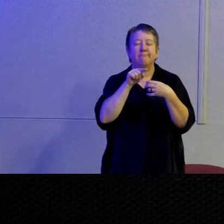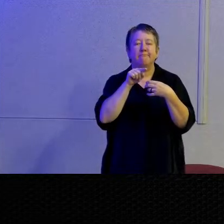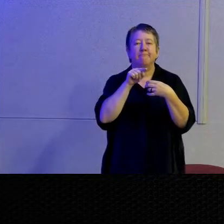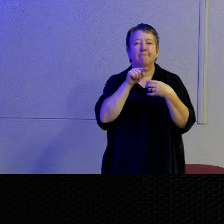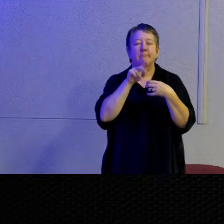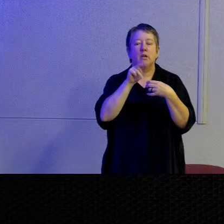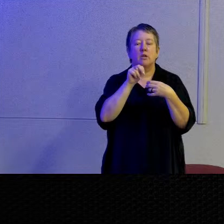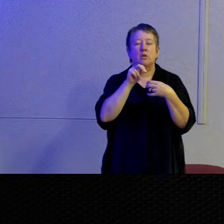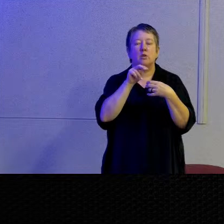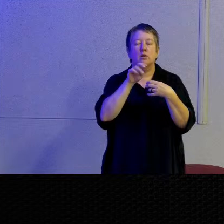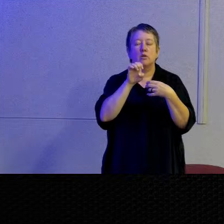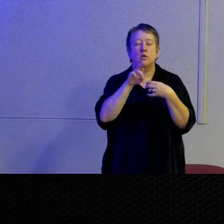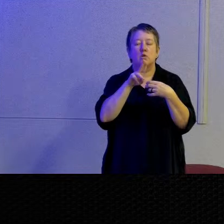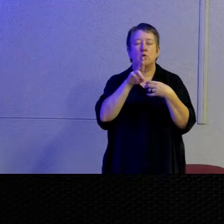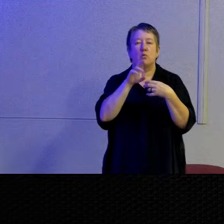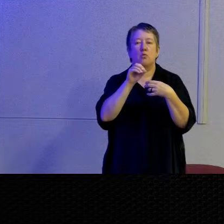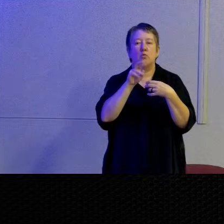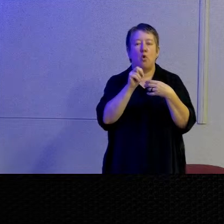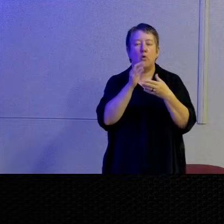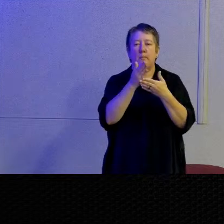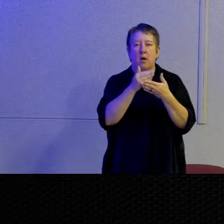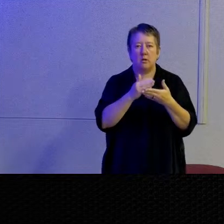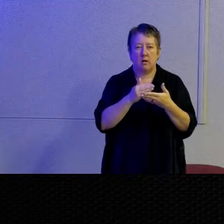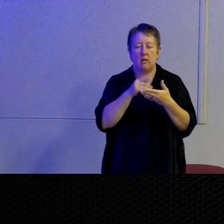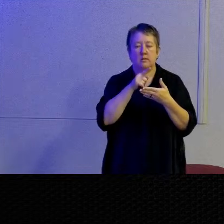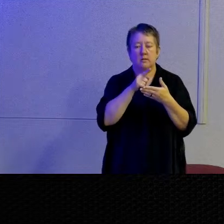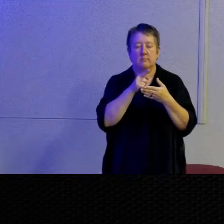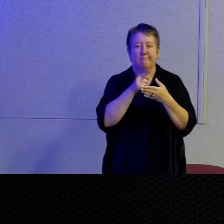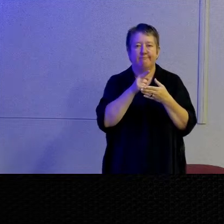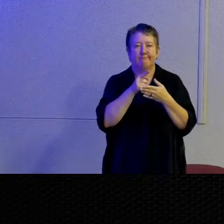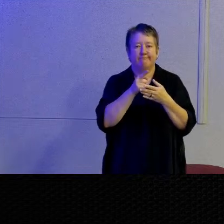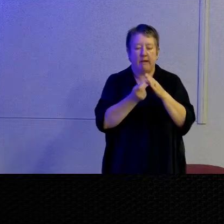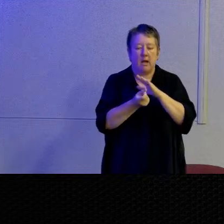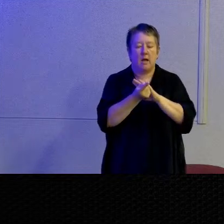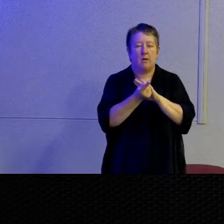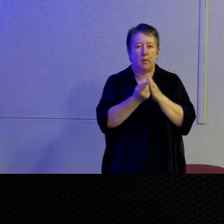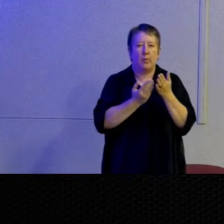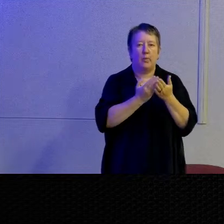produced by the decay of a Higgs boson.